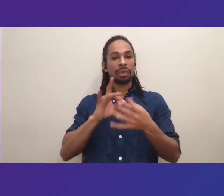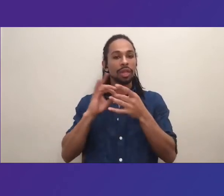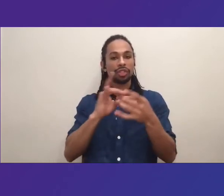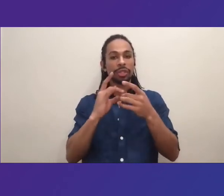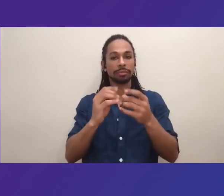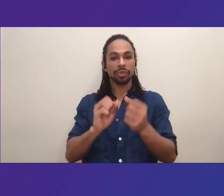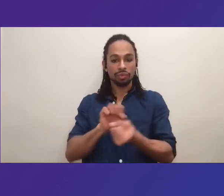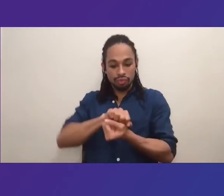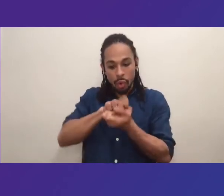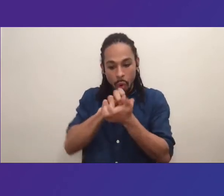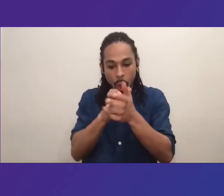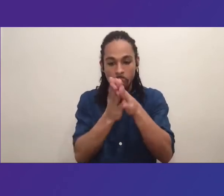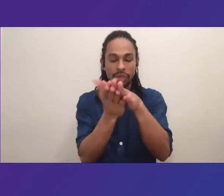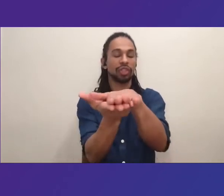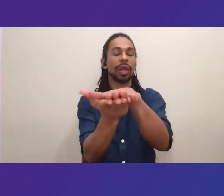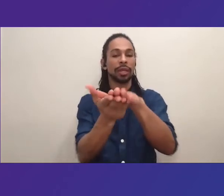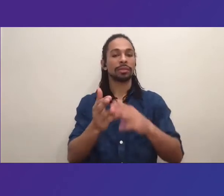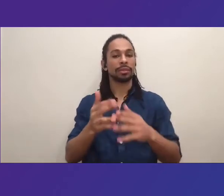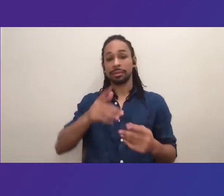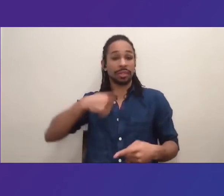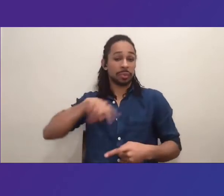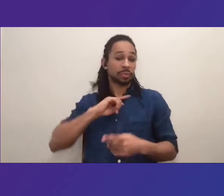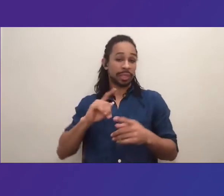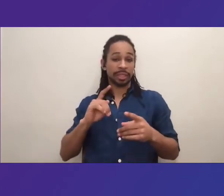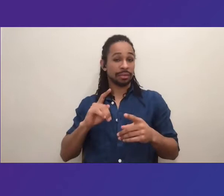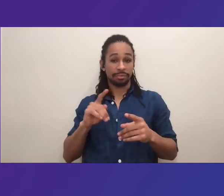time, as we're changing, which is all the time?